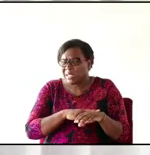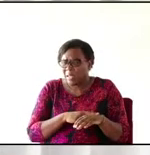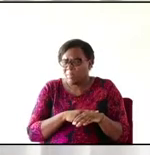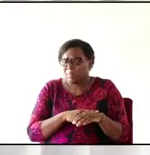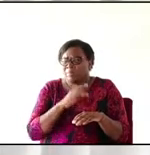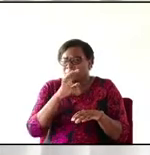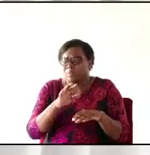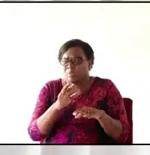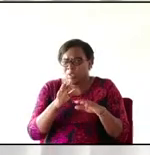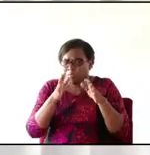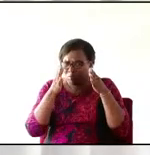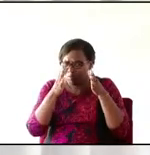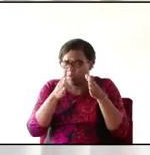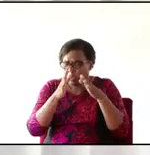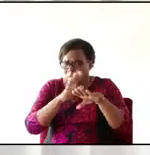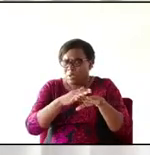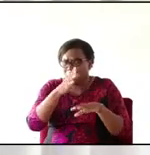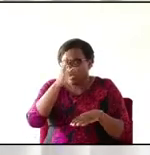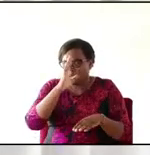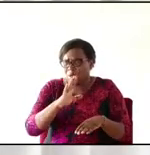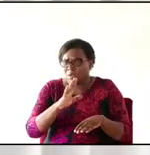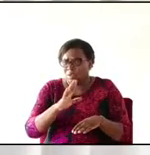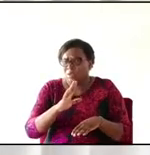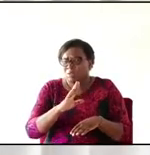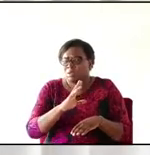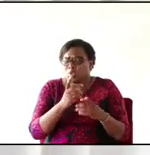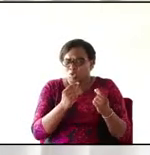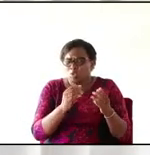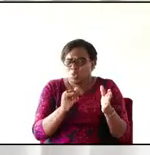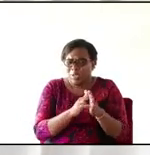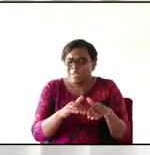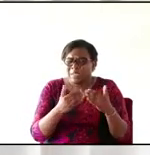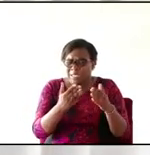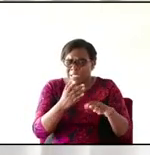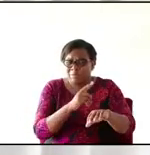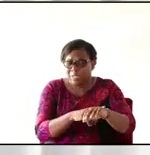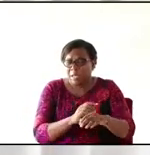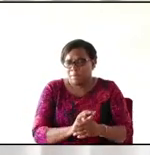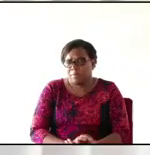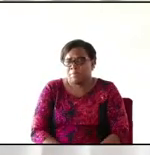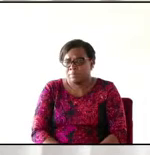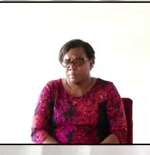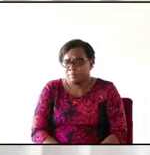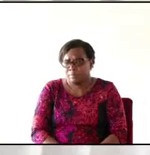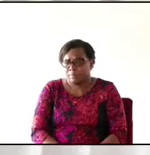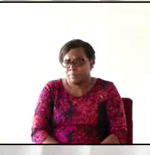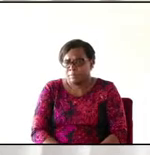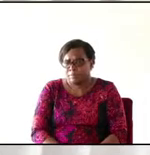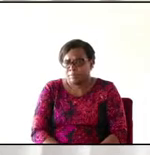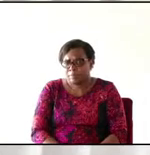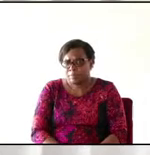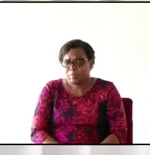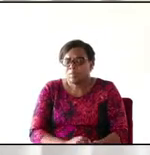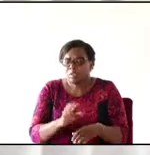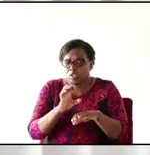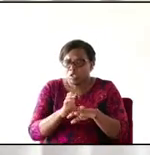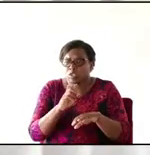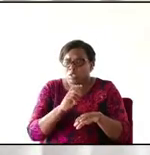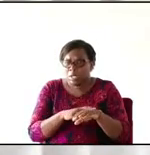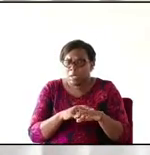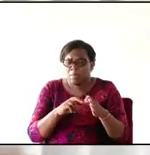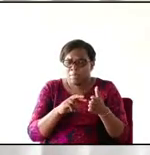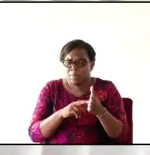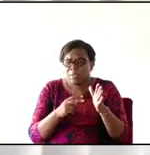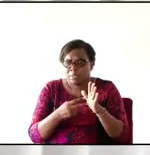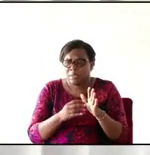committing yourself to God, then you should give time. So church time means that